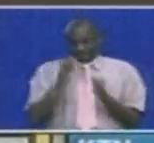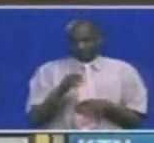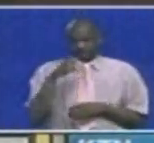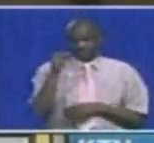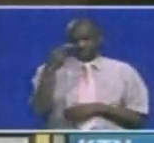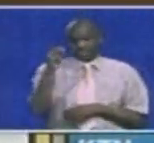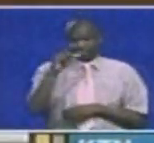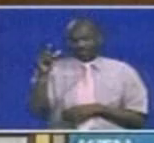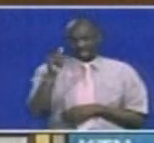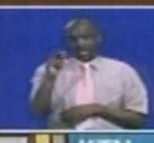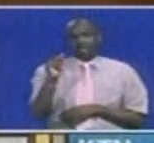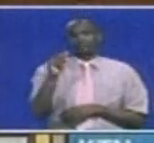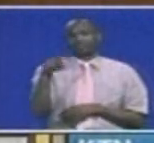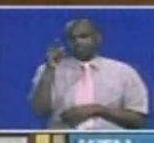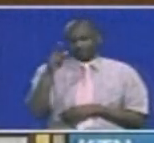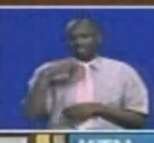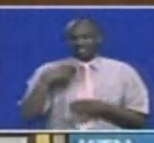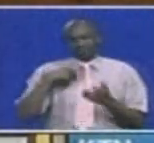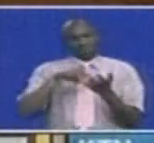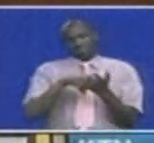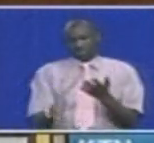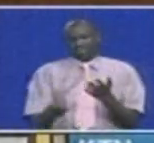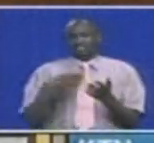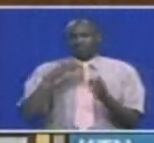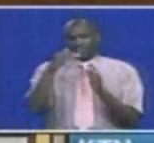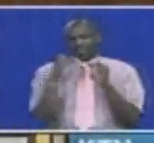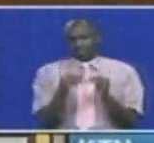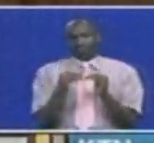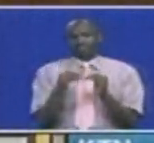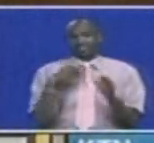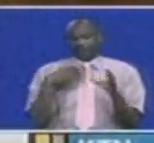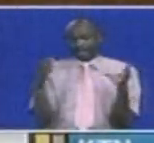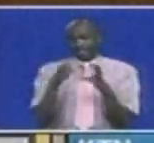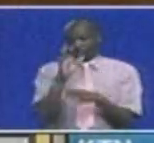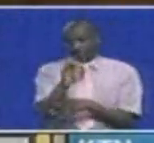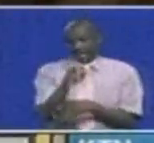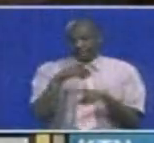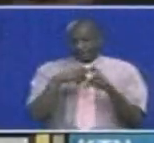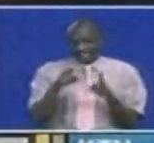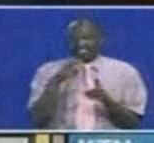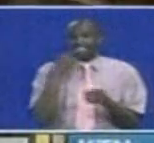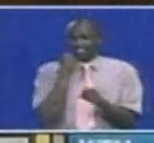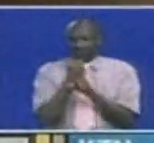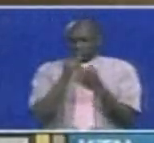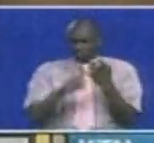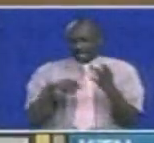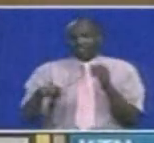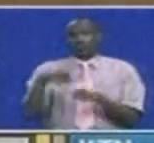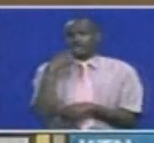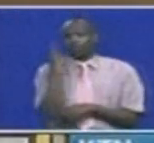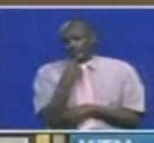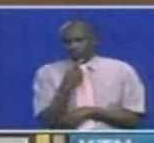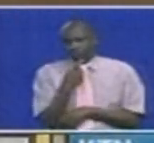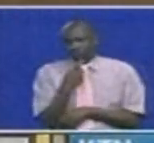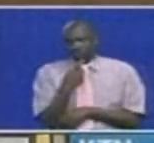champion Shazan Anwar bowed out. Navigational issues characterized the car category, but was at the end won by Eddie Belcher, who led